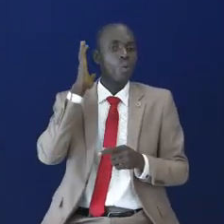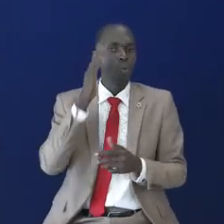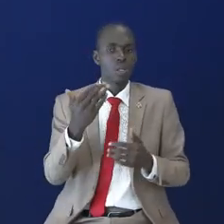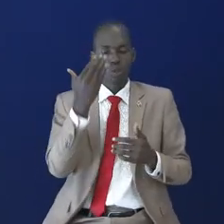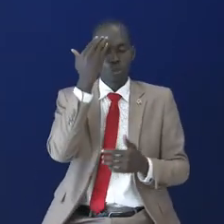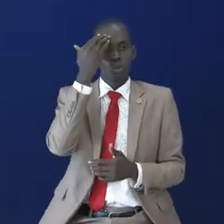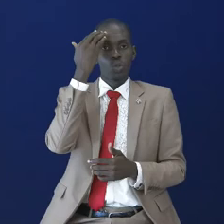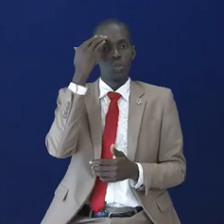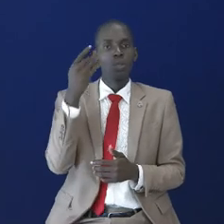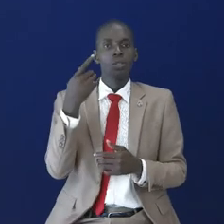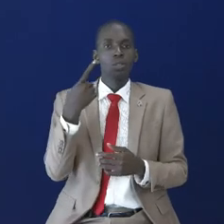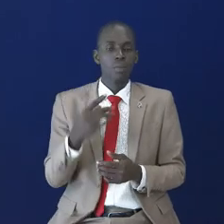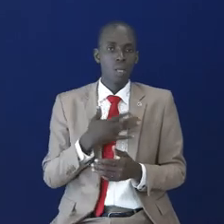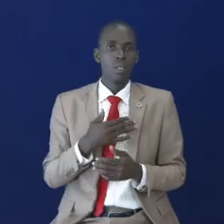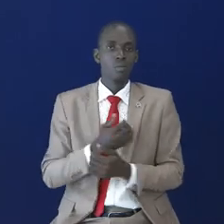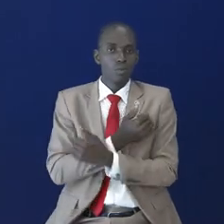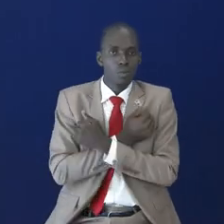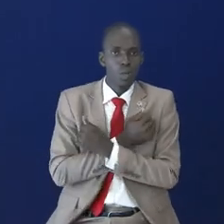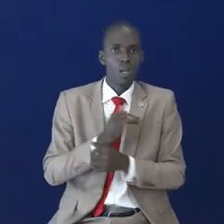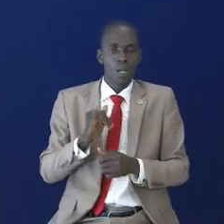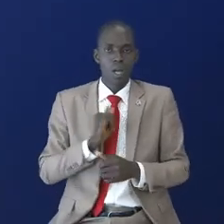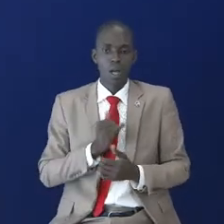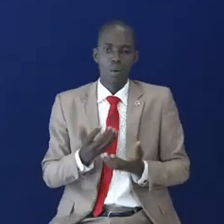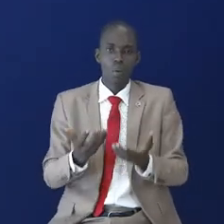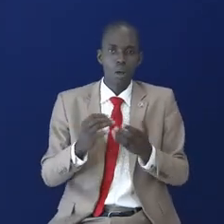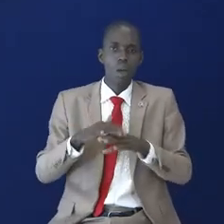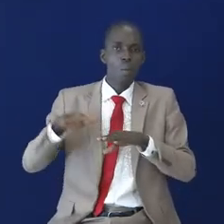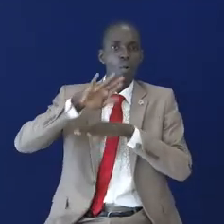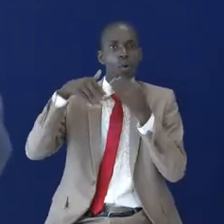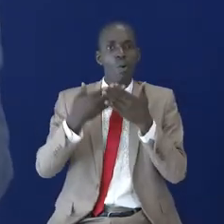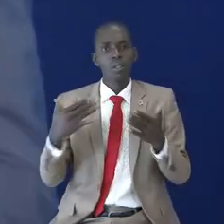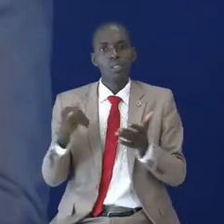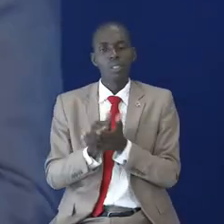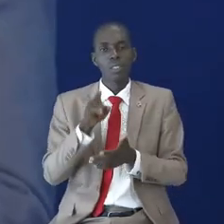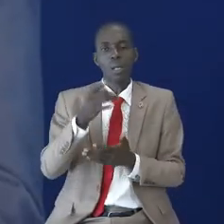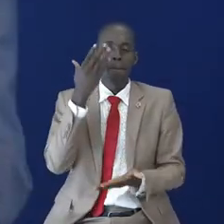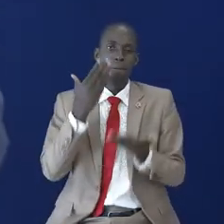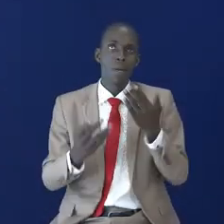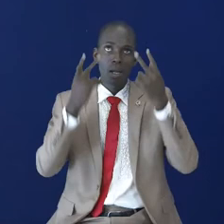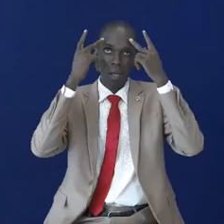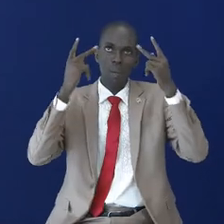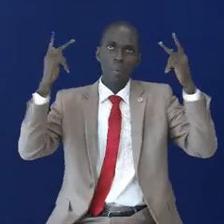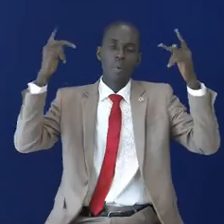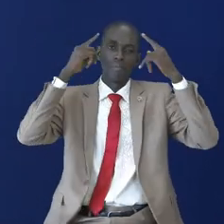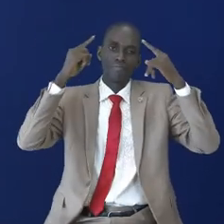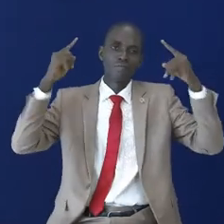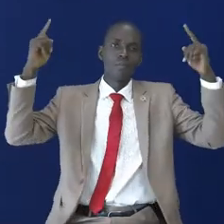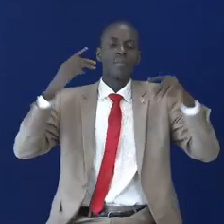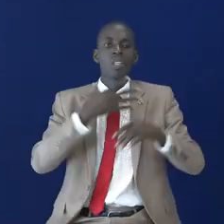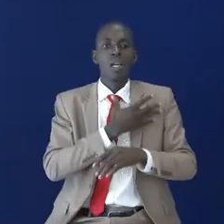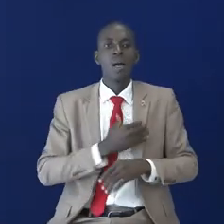realization, beloved, I wish above all things that thou mayest prosper and be